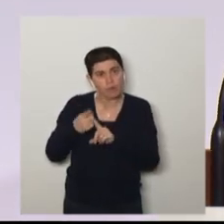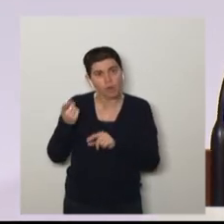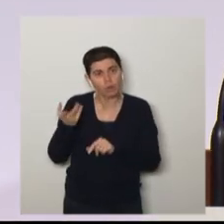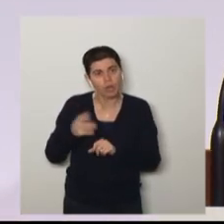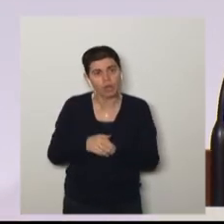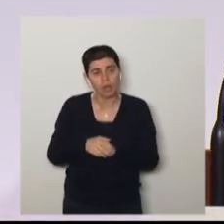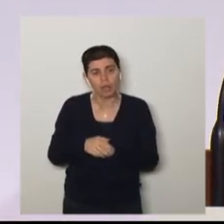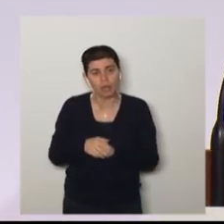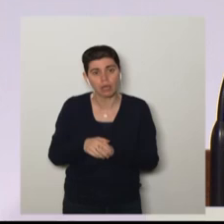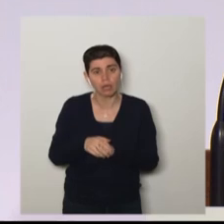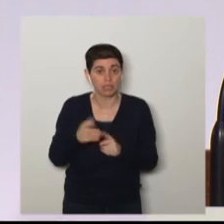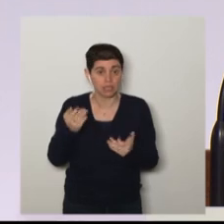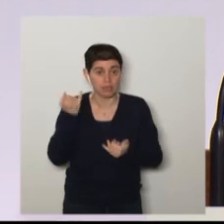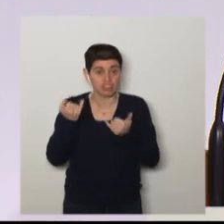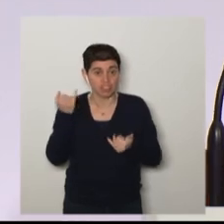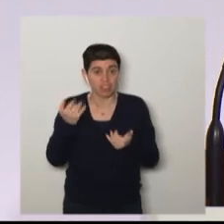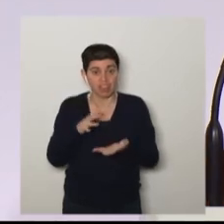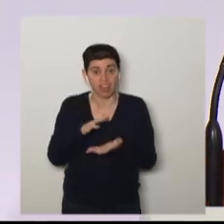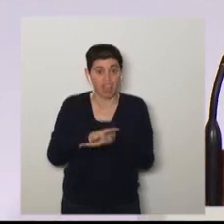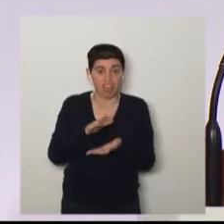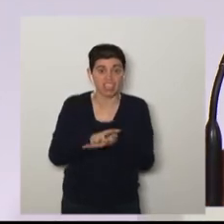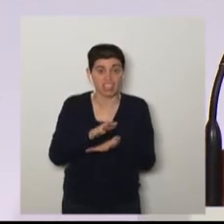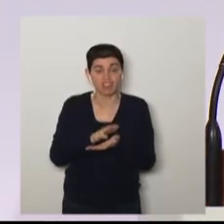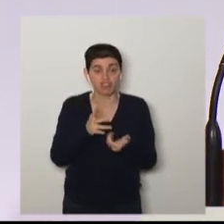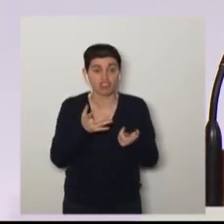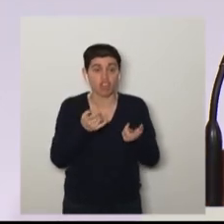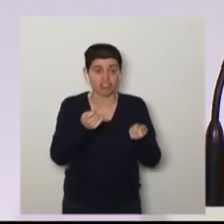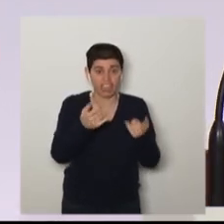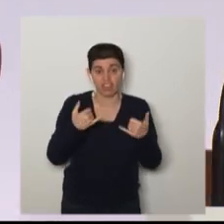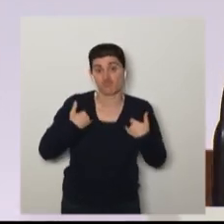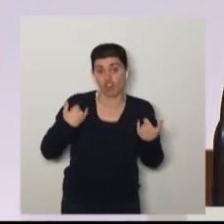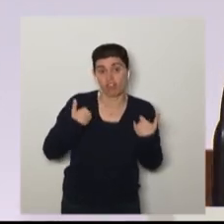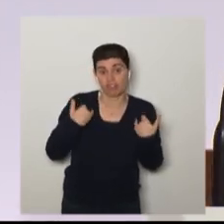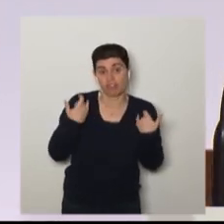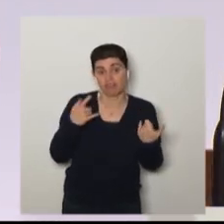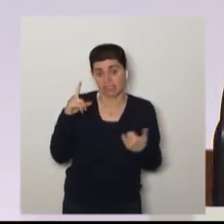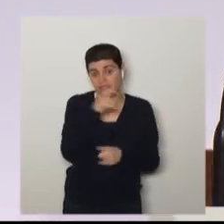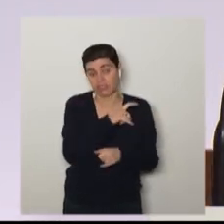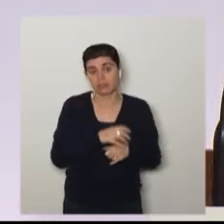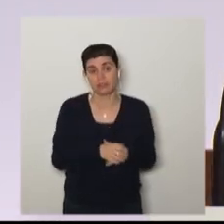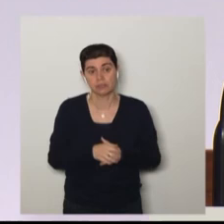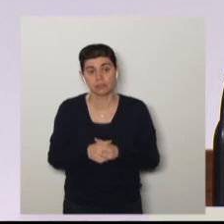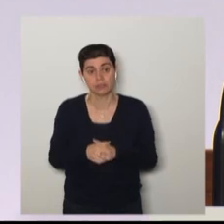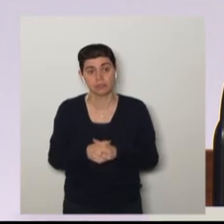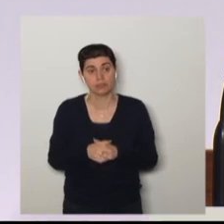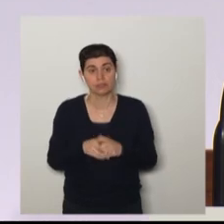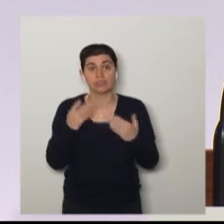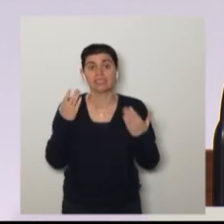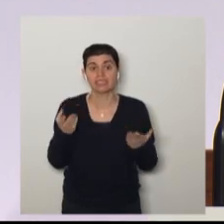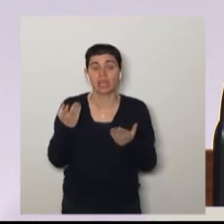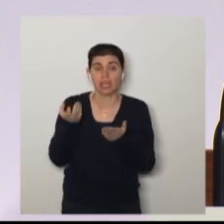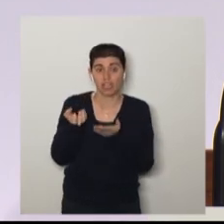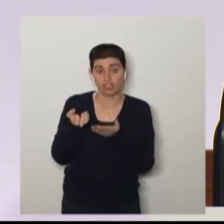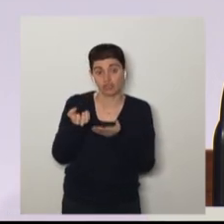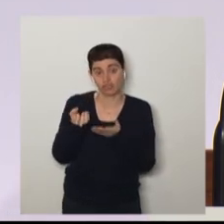cancer in your when you were young. So these kind of data. The